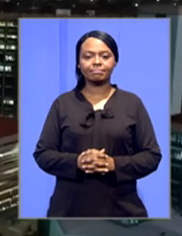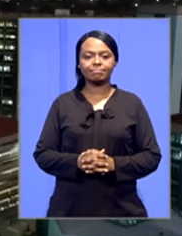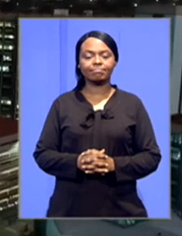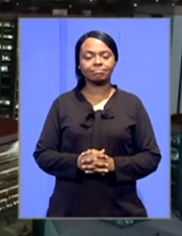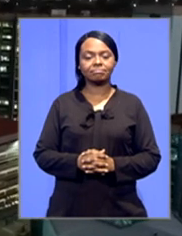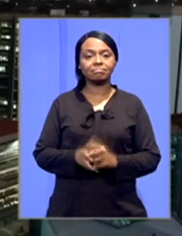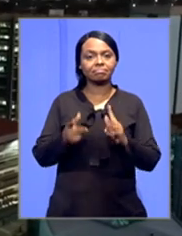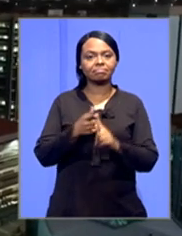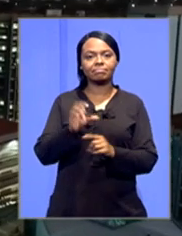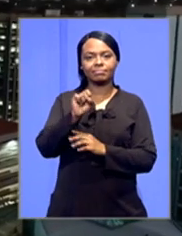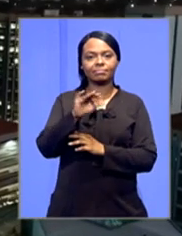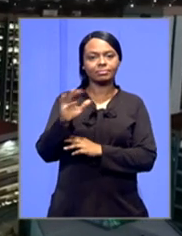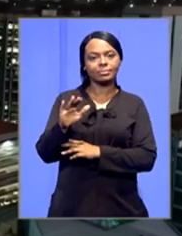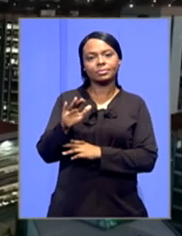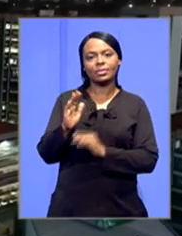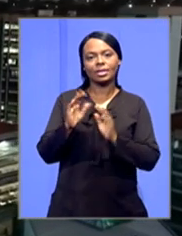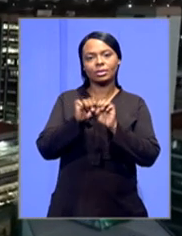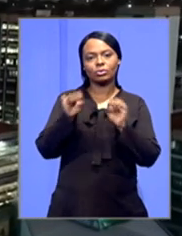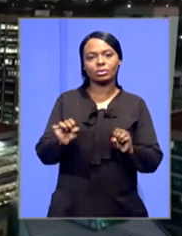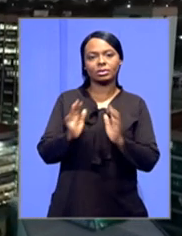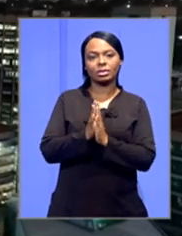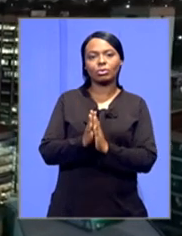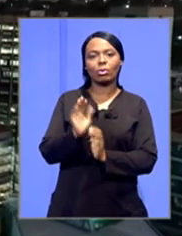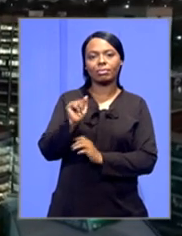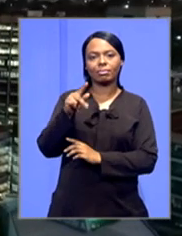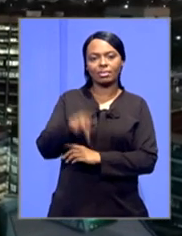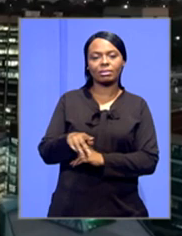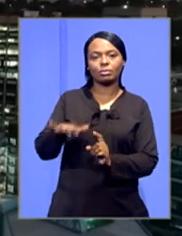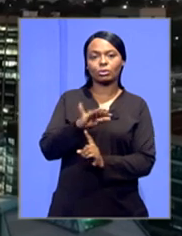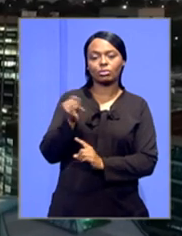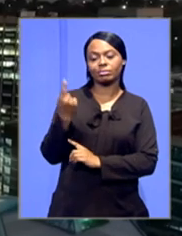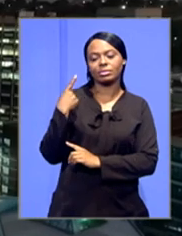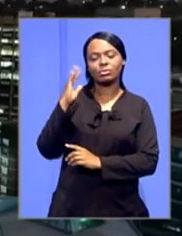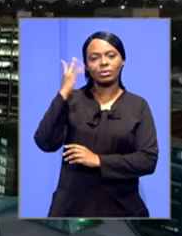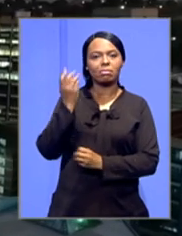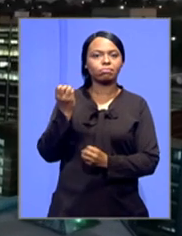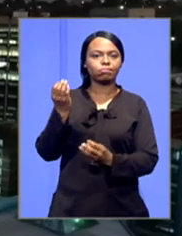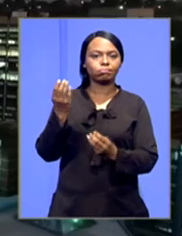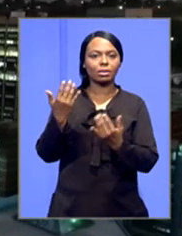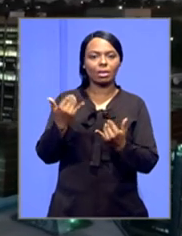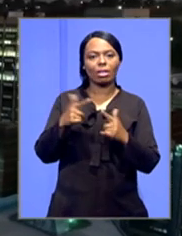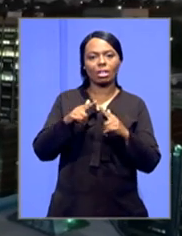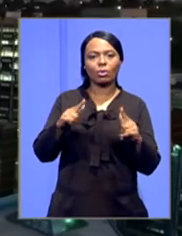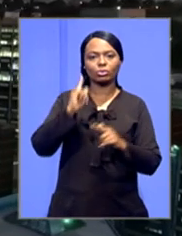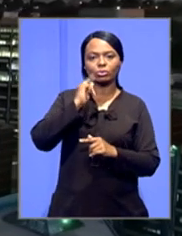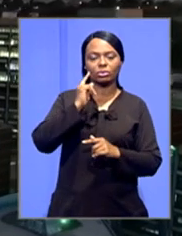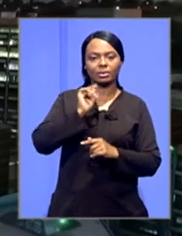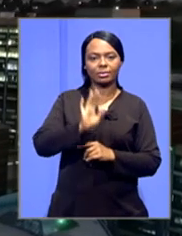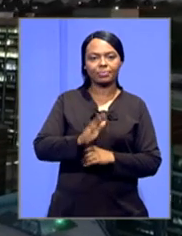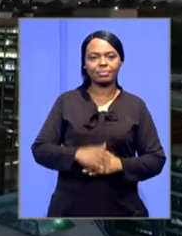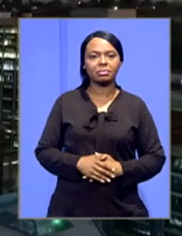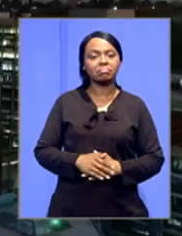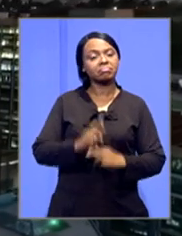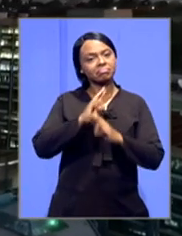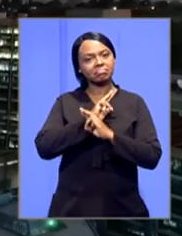ka tlhamalalo go tswa SABC Studio 10 Auckland Park Johannesburg. Nna le try for santswe lengwe re go tlisetsa kgaso ya dikgang tsa Setswana. A re